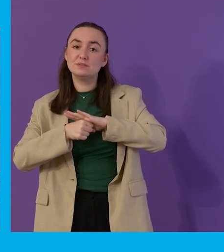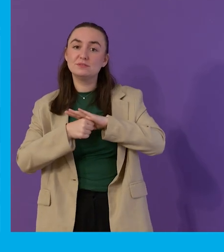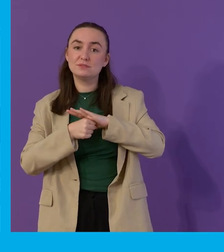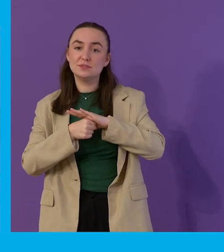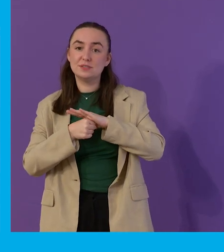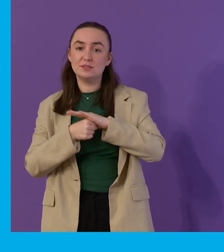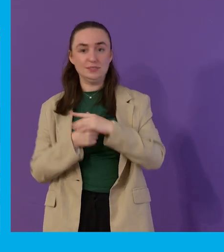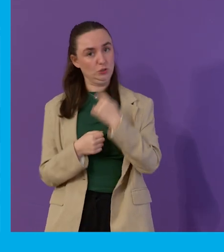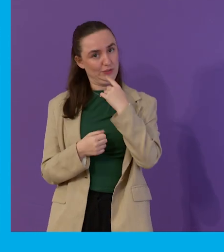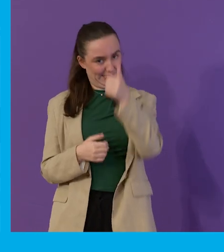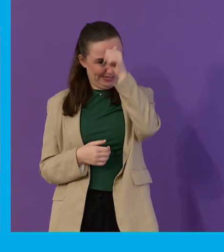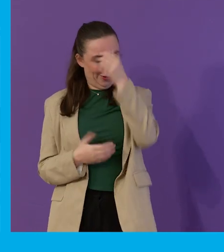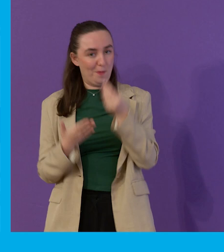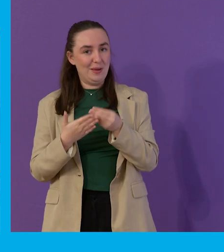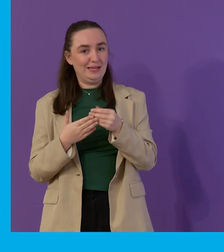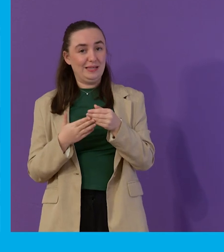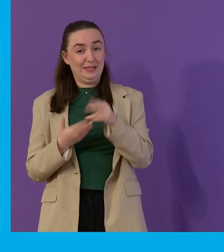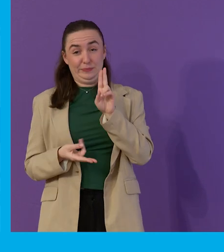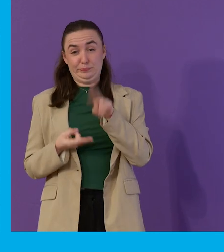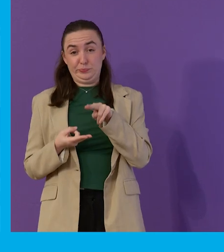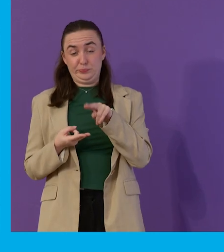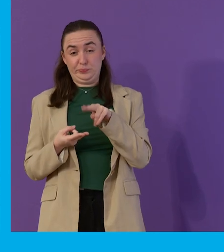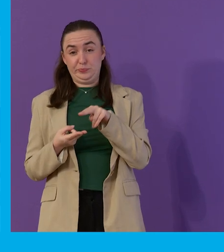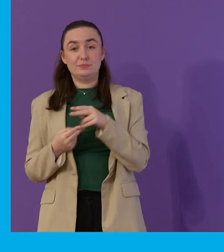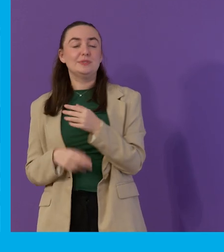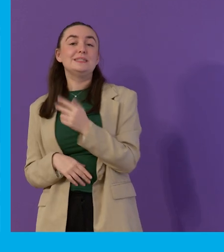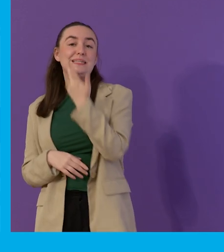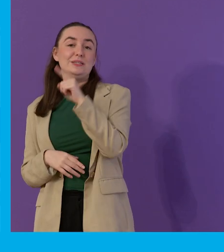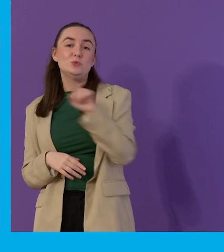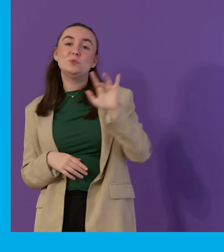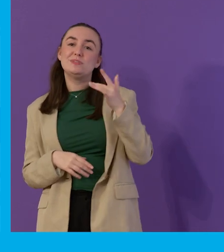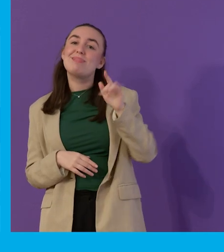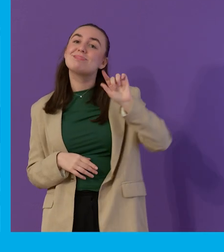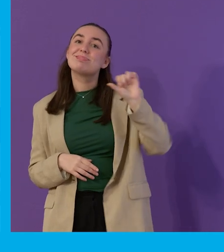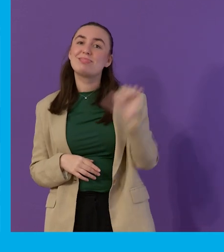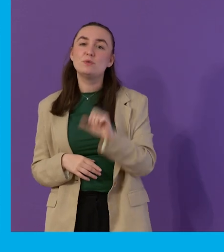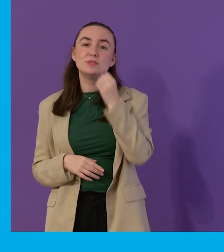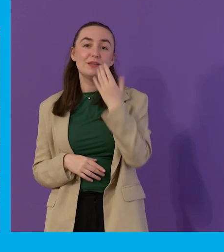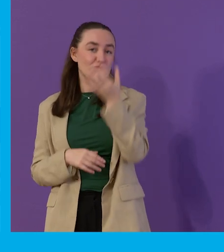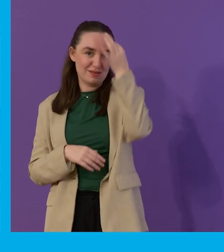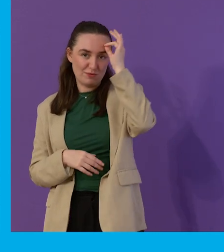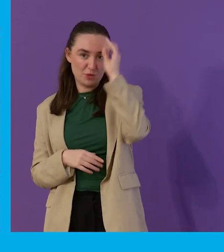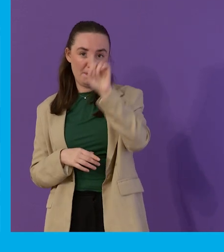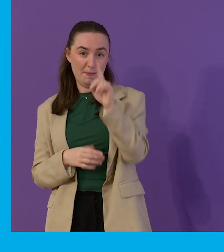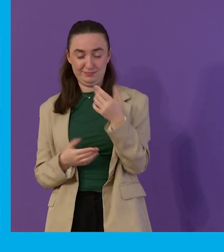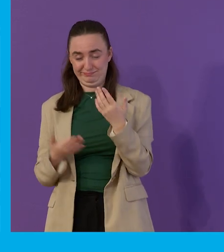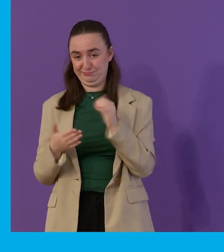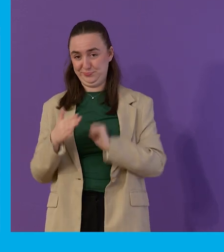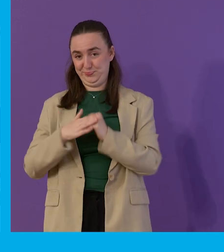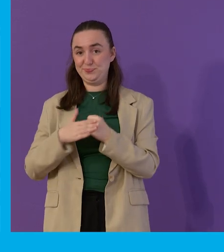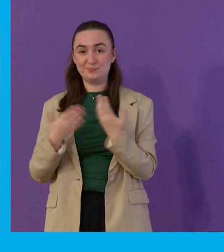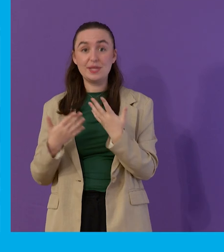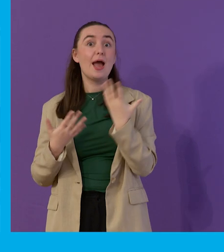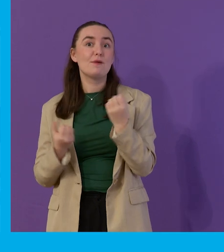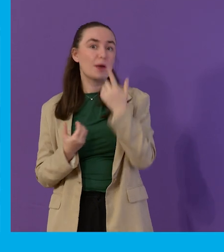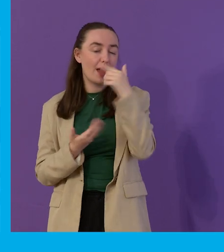you say, it's not a lot of money. It's maybe about £8,000 to £10,000 per community council. But we also give them an administrative capacity in